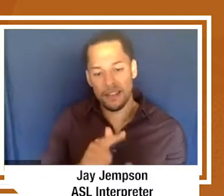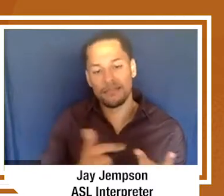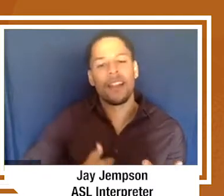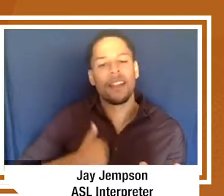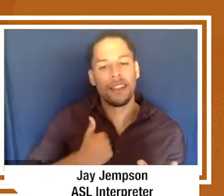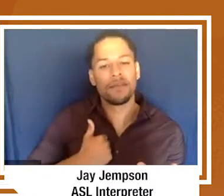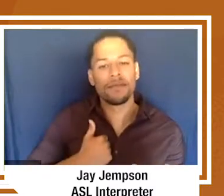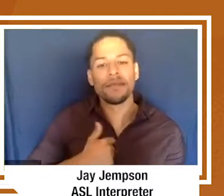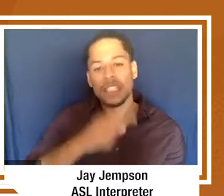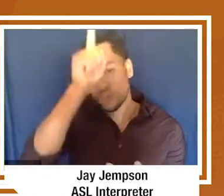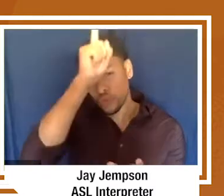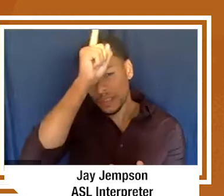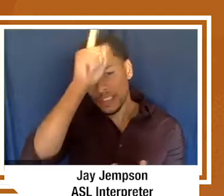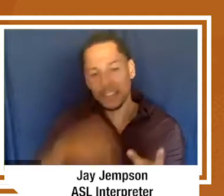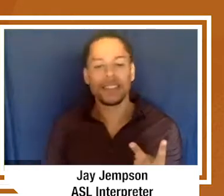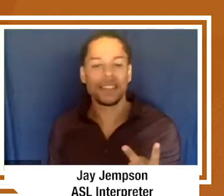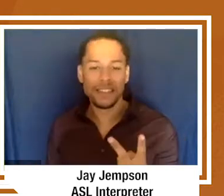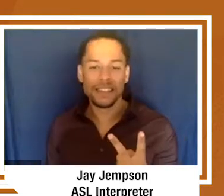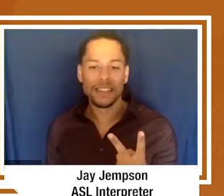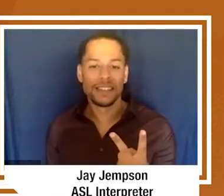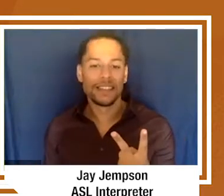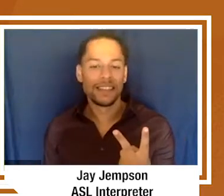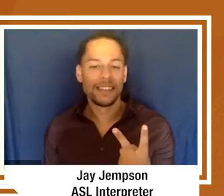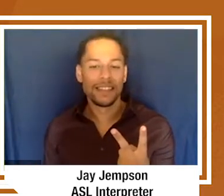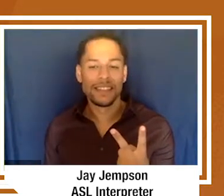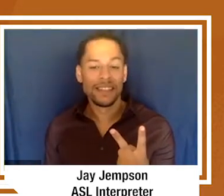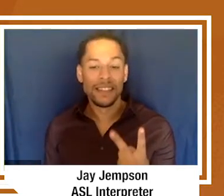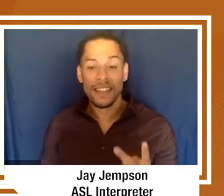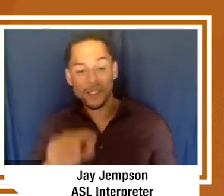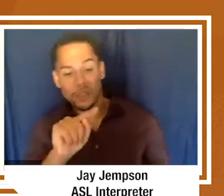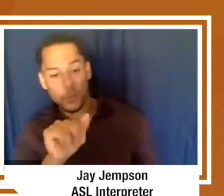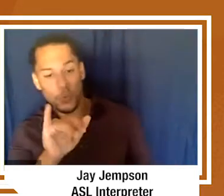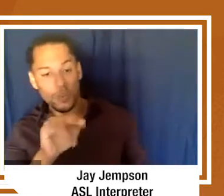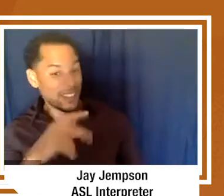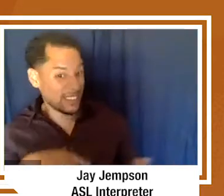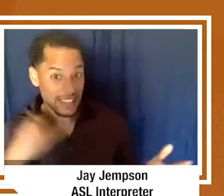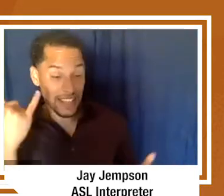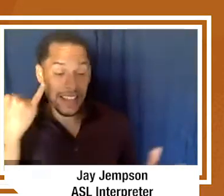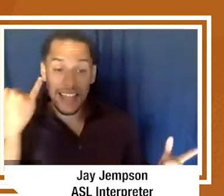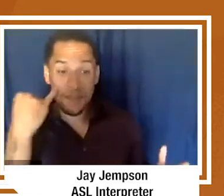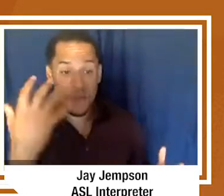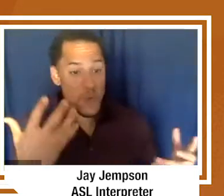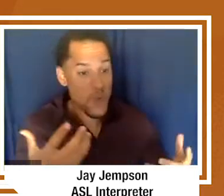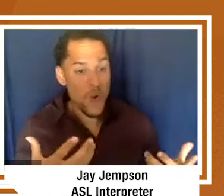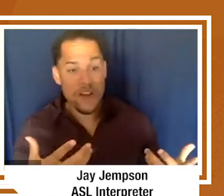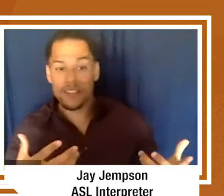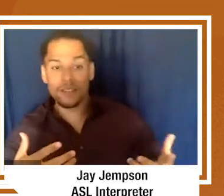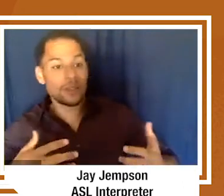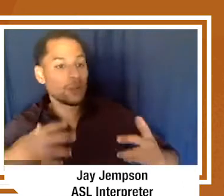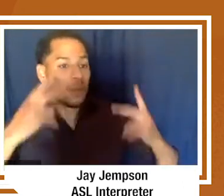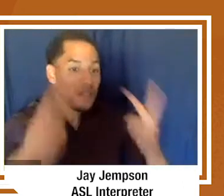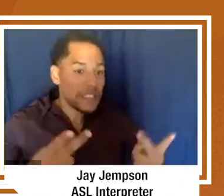There you have it. Look, if you're looking for some of the, you know, that Saunders family, you know, it, like they're all over it.